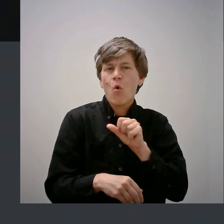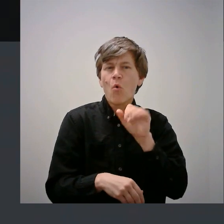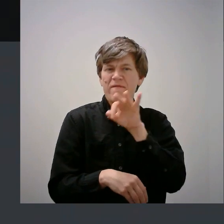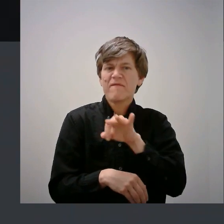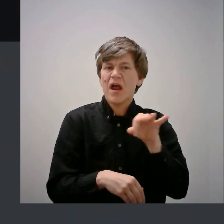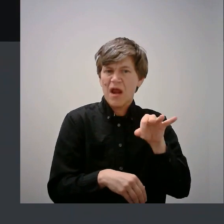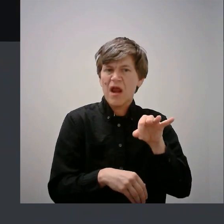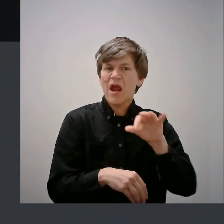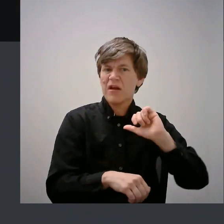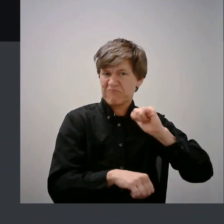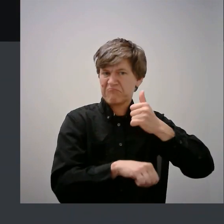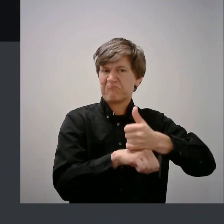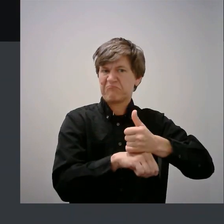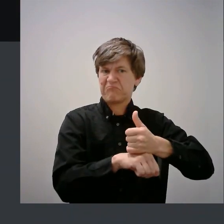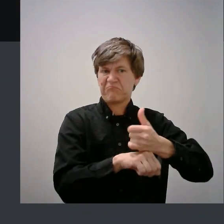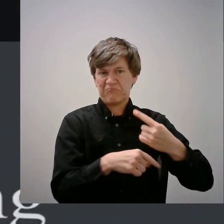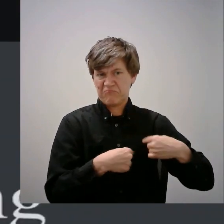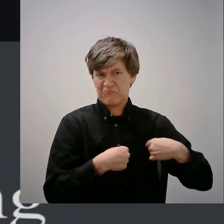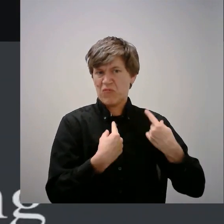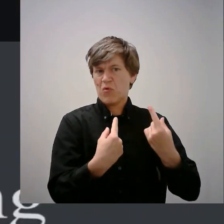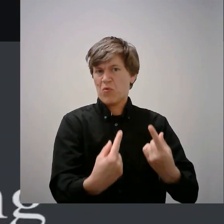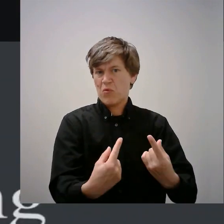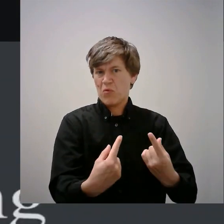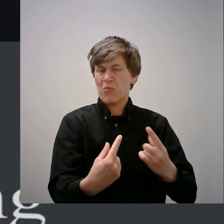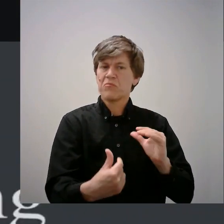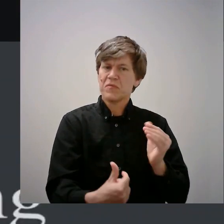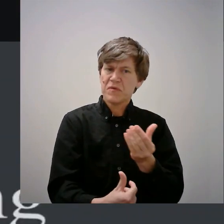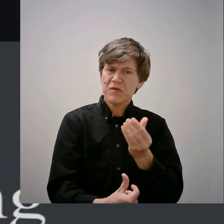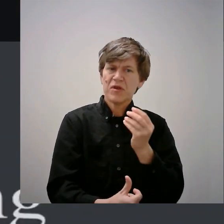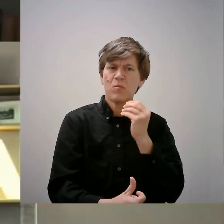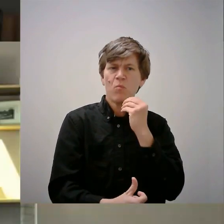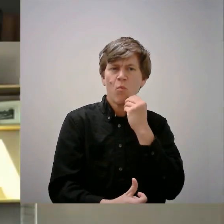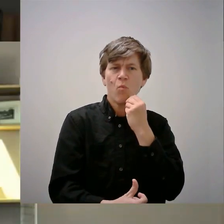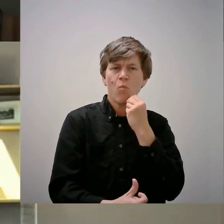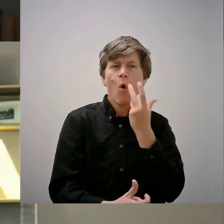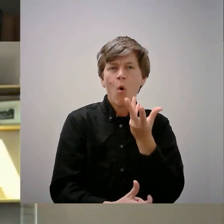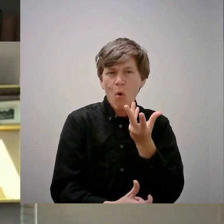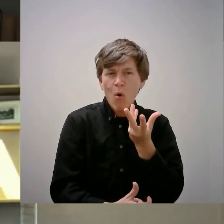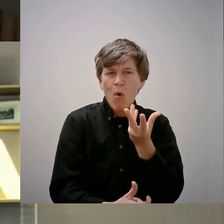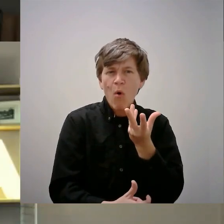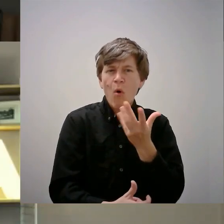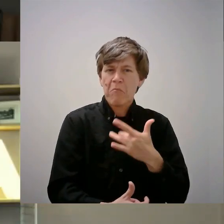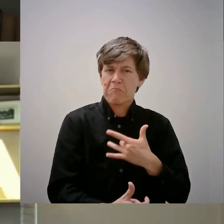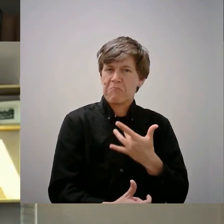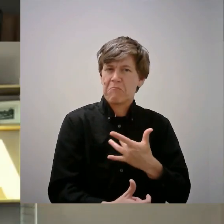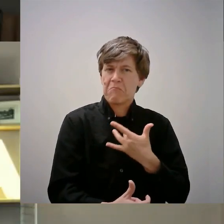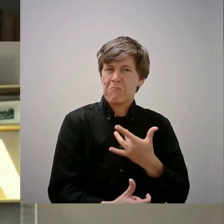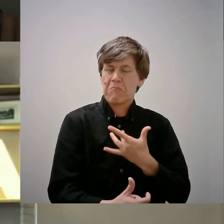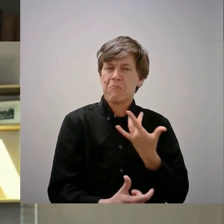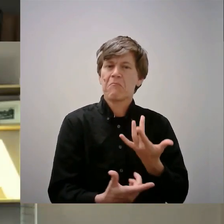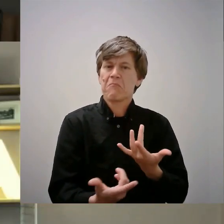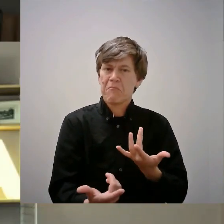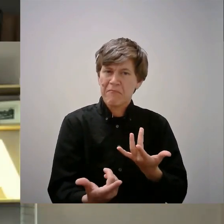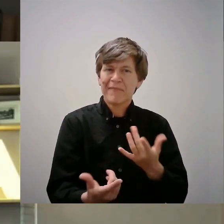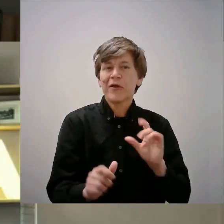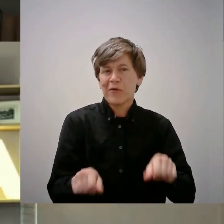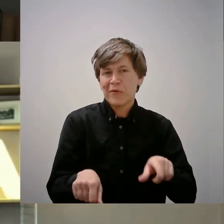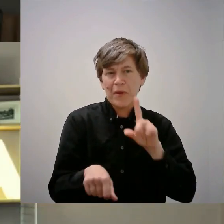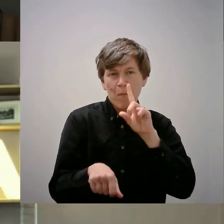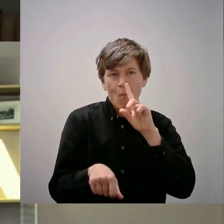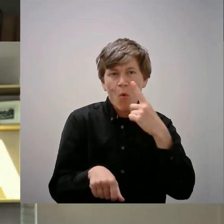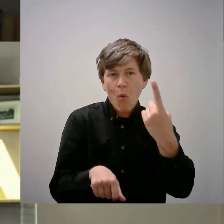trustworthy, but also warm and noble. It's depending on how you see it and what fits your